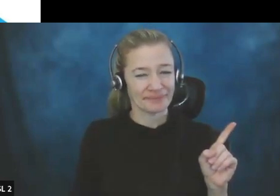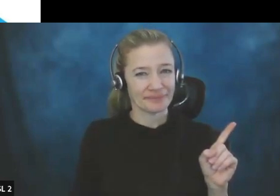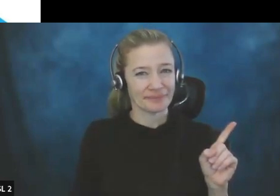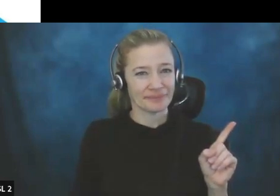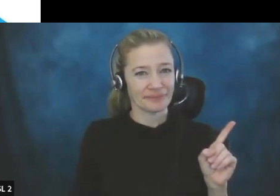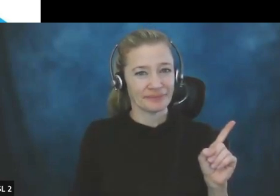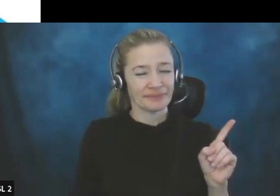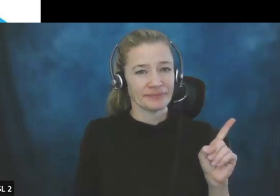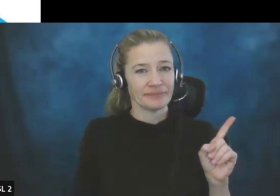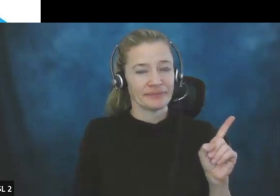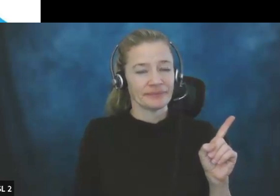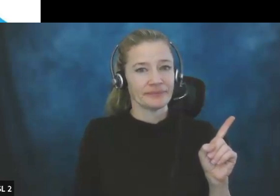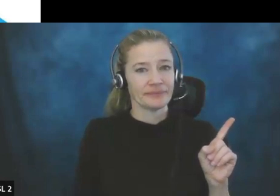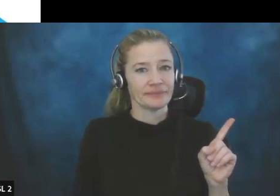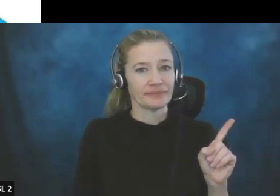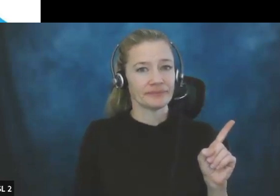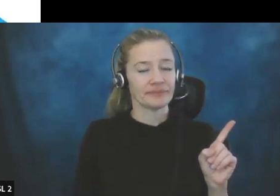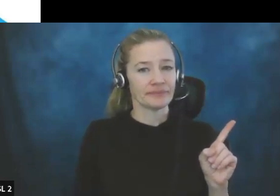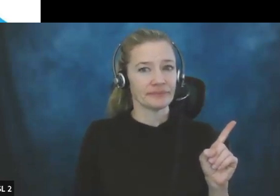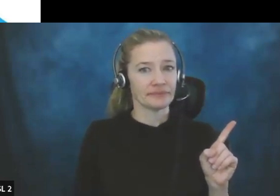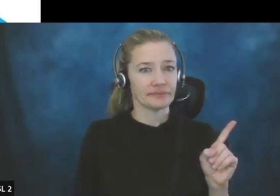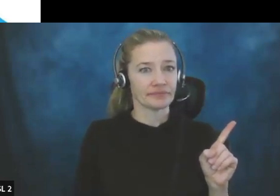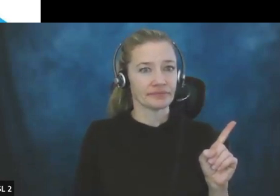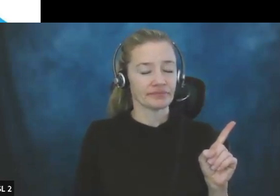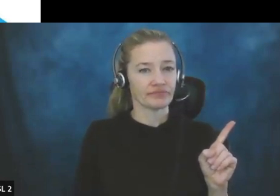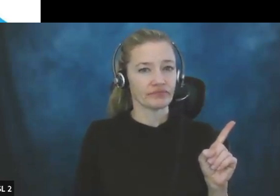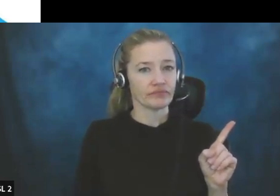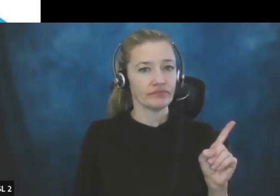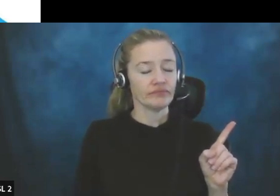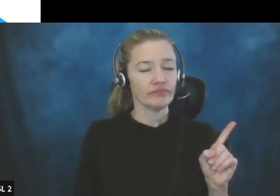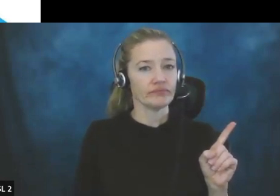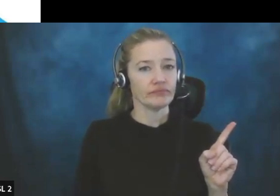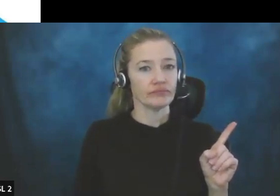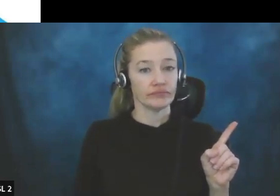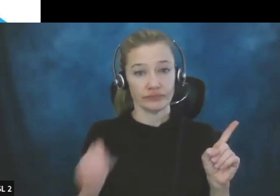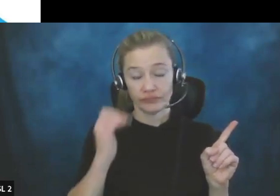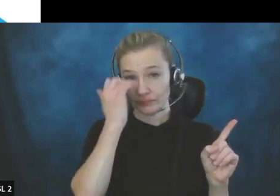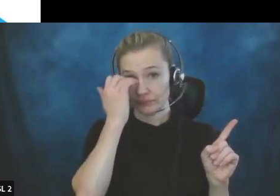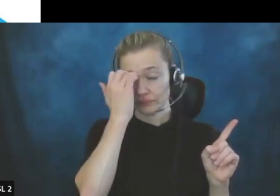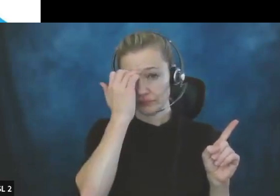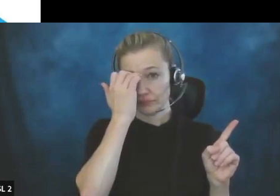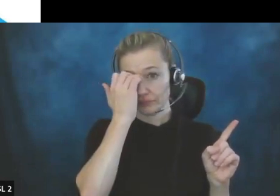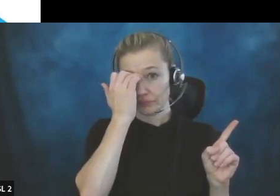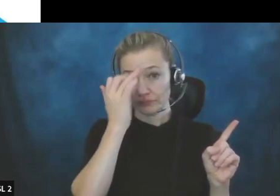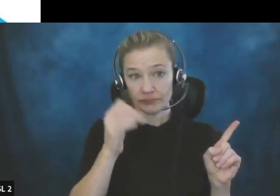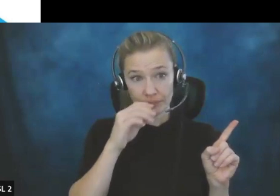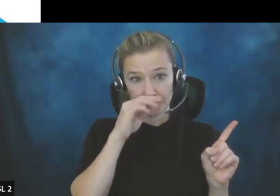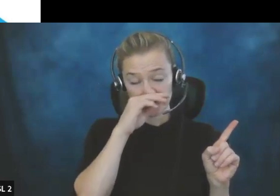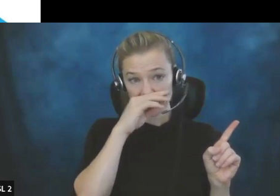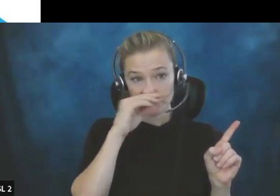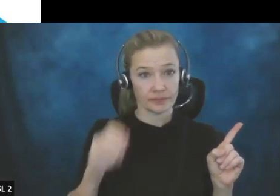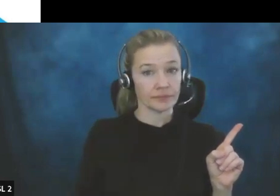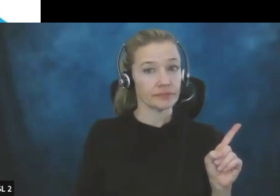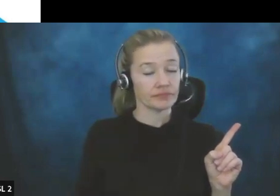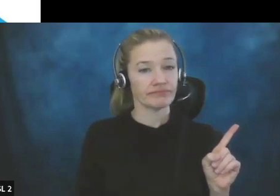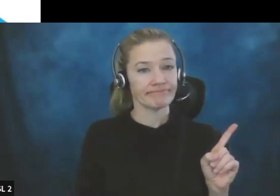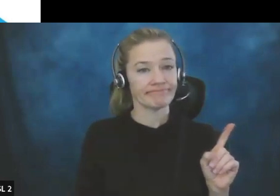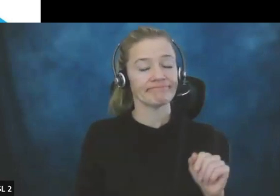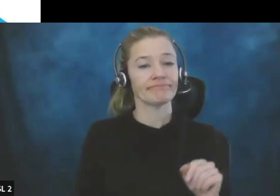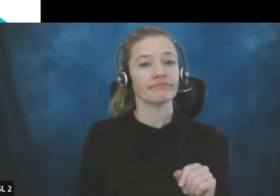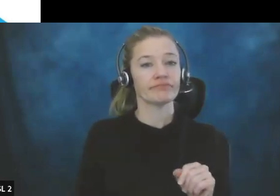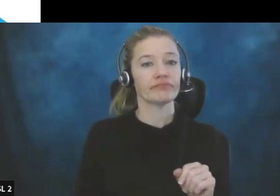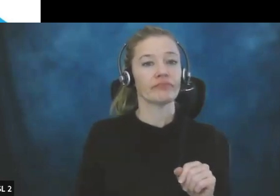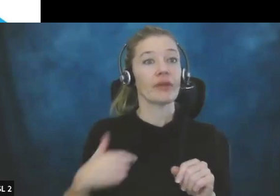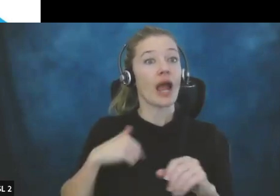Marin Center for Independent Living has been the leading community-based, peer-led disability rights organization for Marin's access